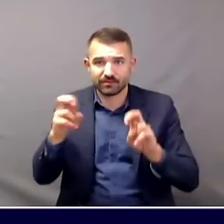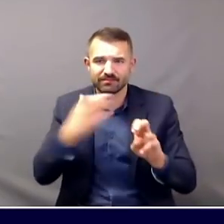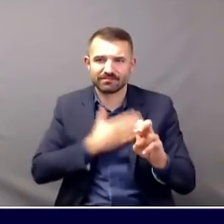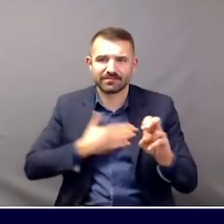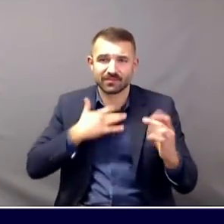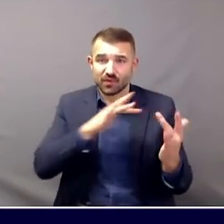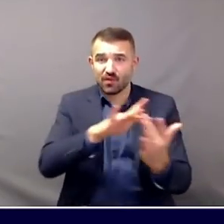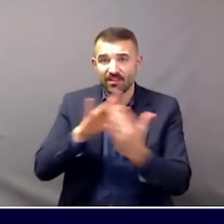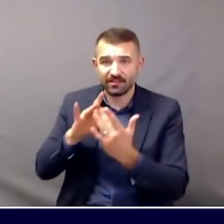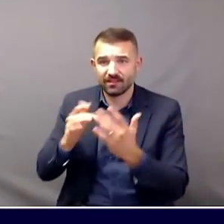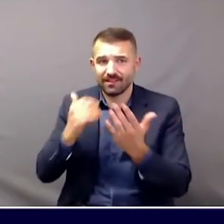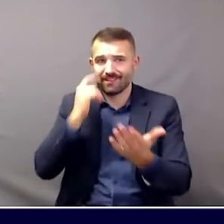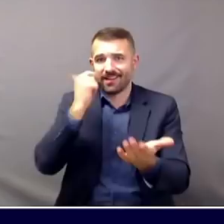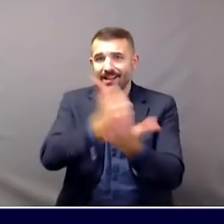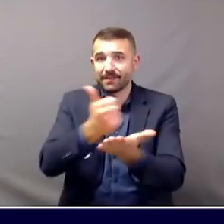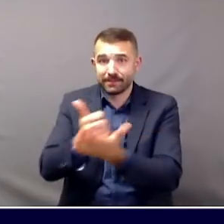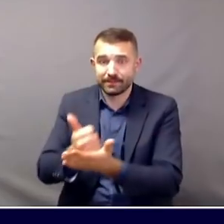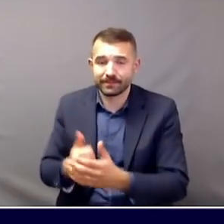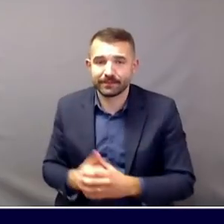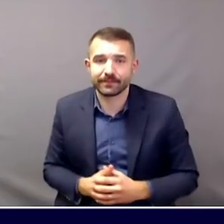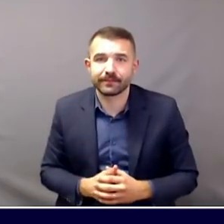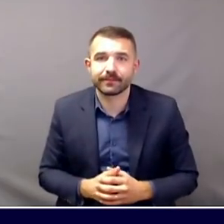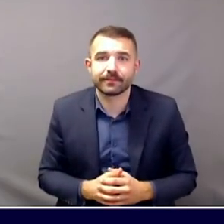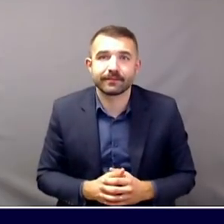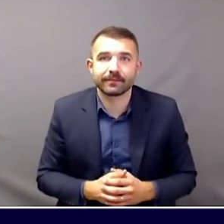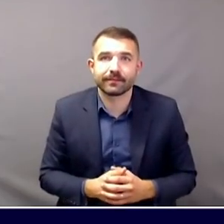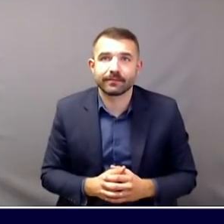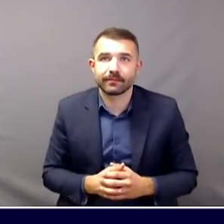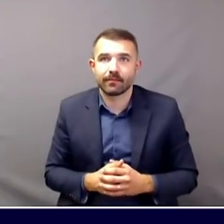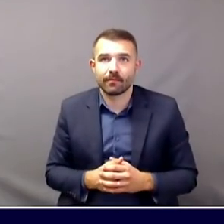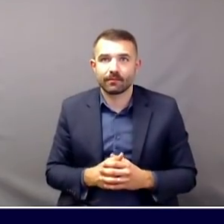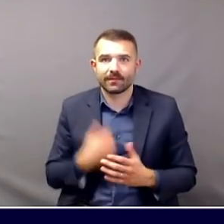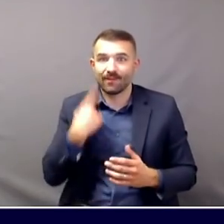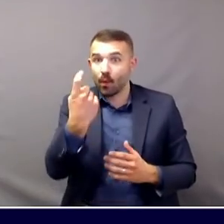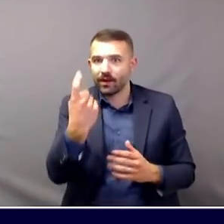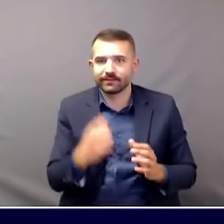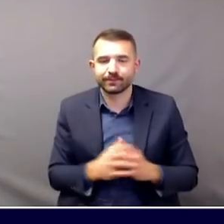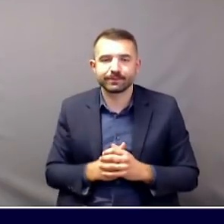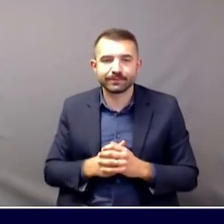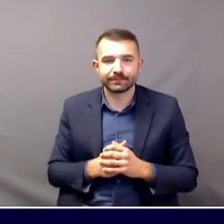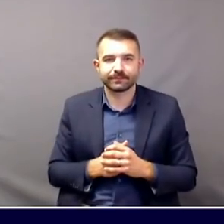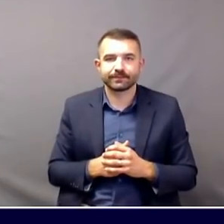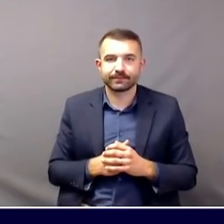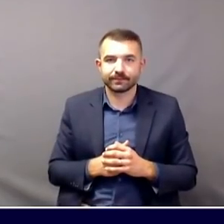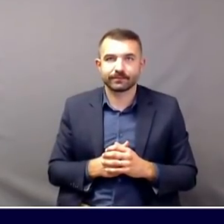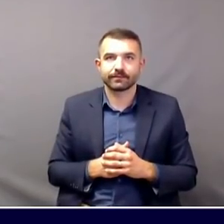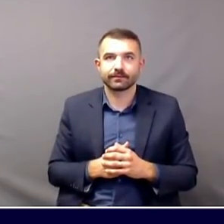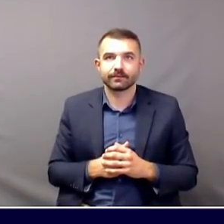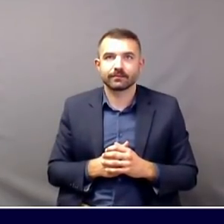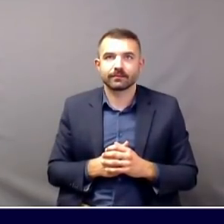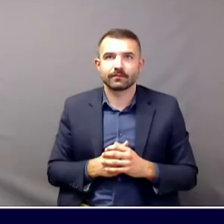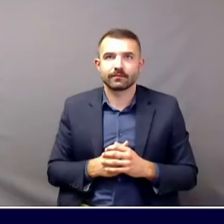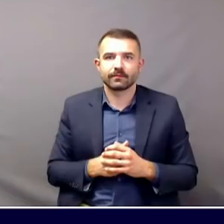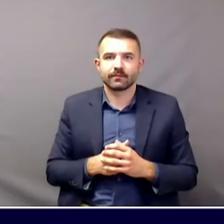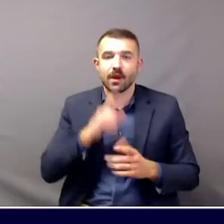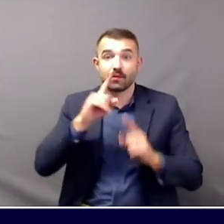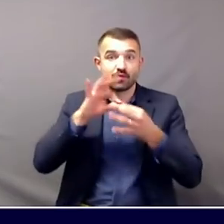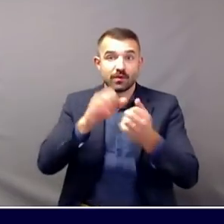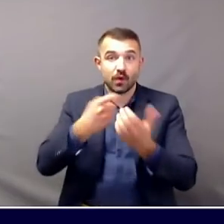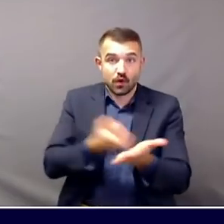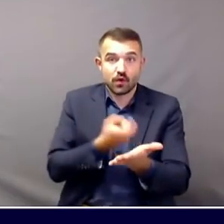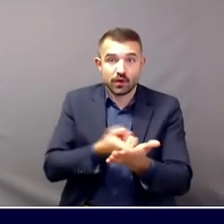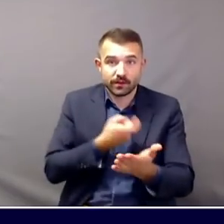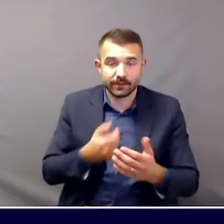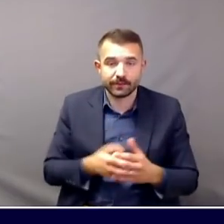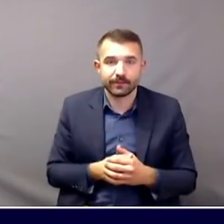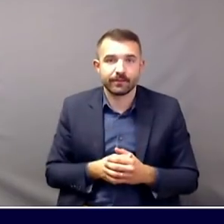Great. And then I just have go ahead, other Allison. questions. Sorry. It's just about hockey. So I was wondering if maybe Dr. Shah or